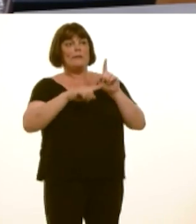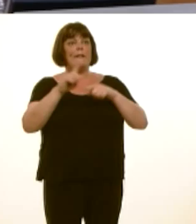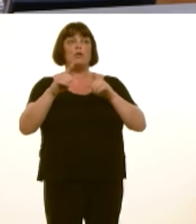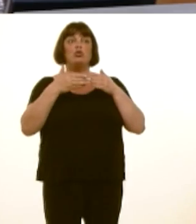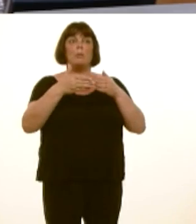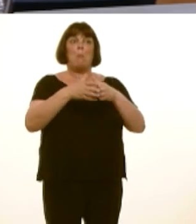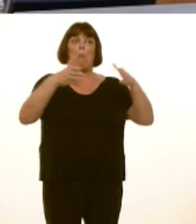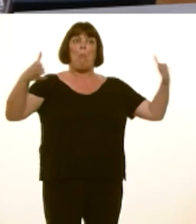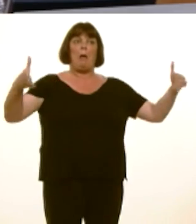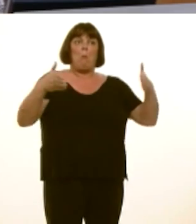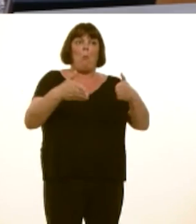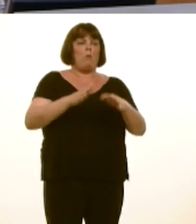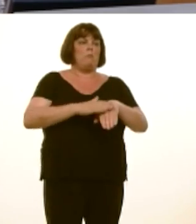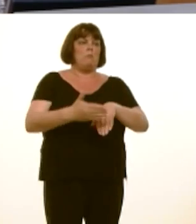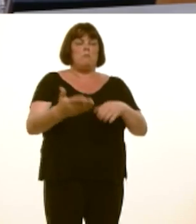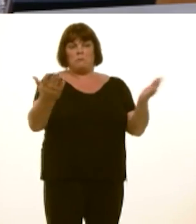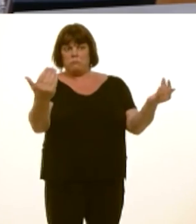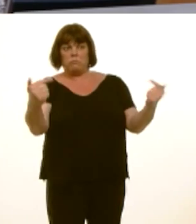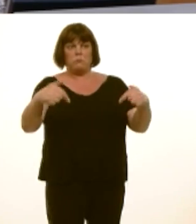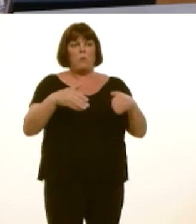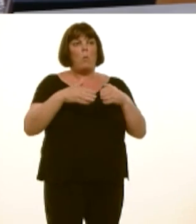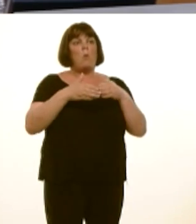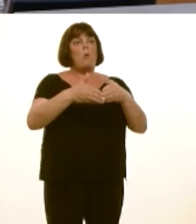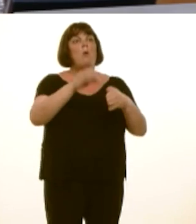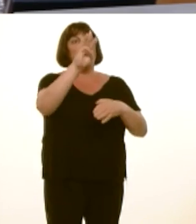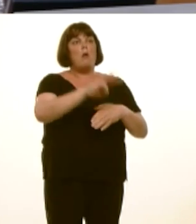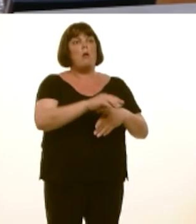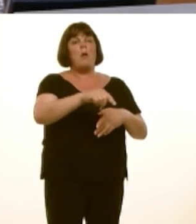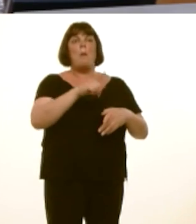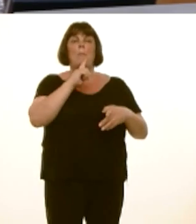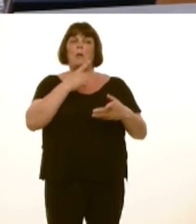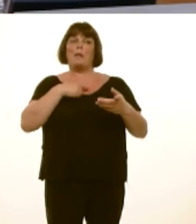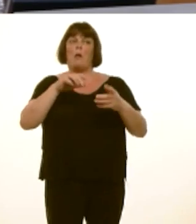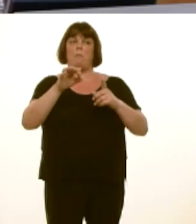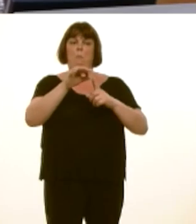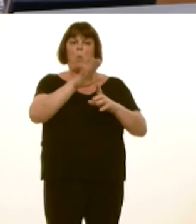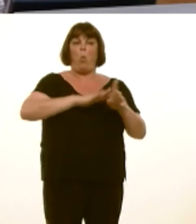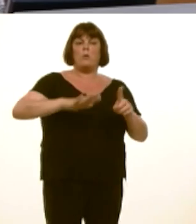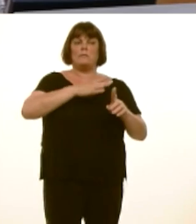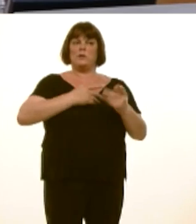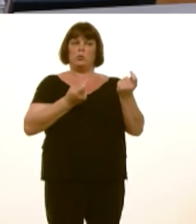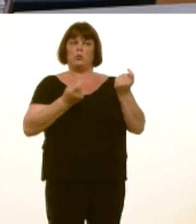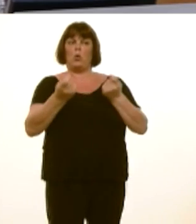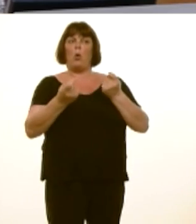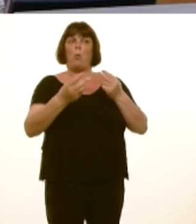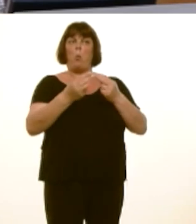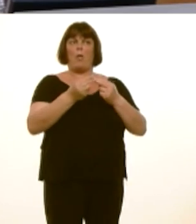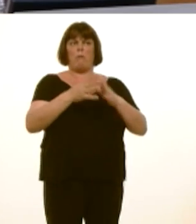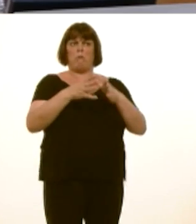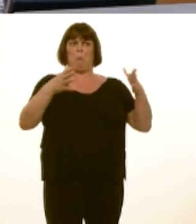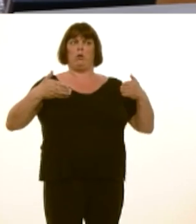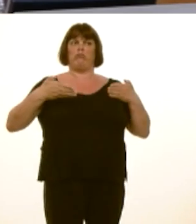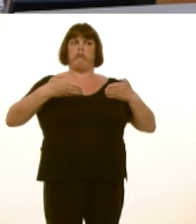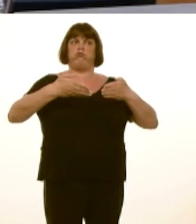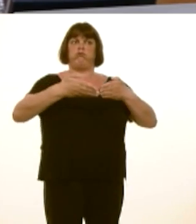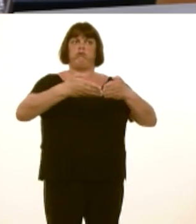The emphasis has been on making sure our facilities can cope with the bigger ships in the future. That doesn't mean, of course, that we ignore the potential that is there